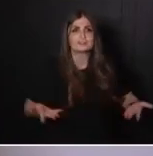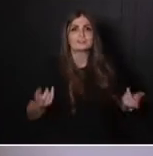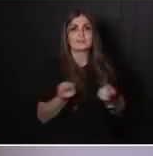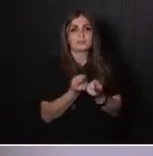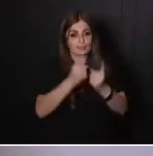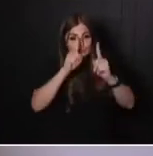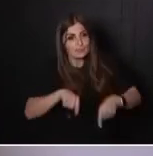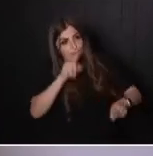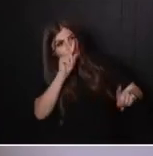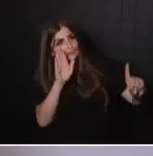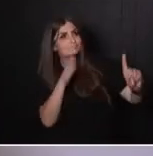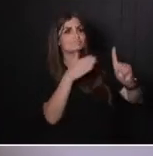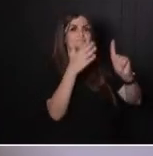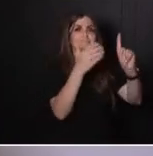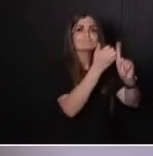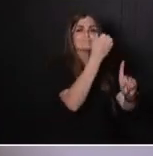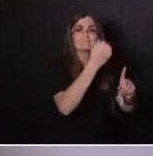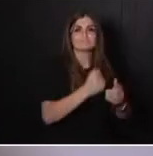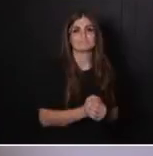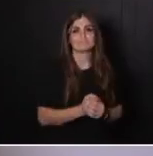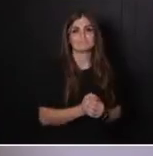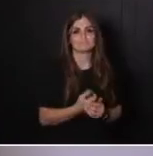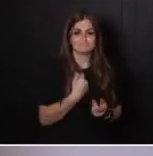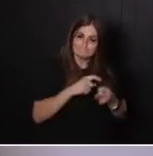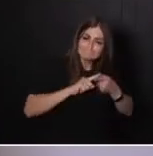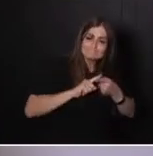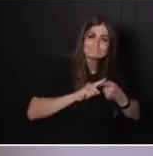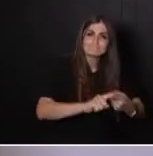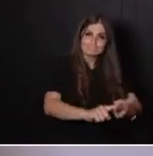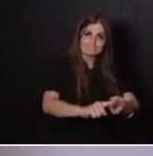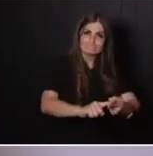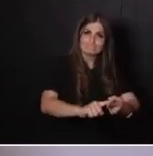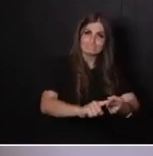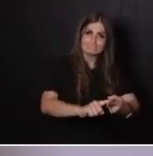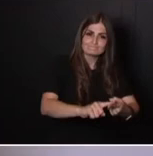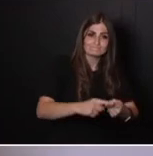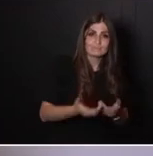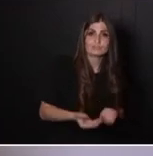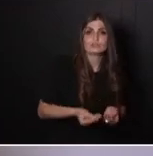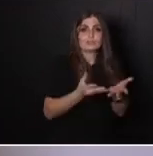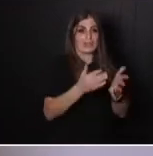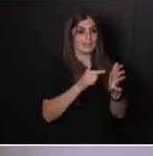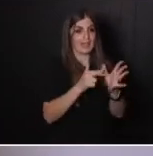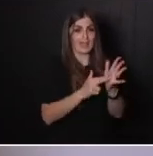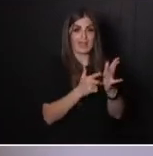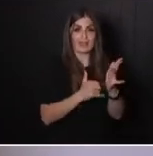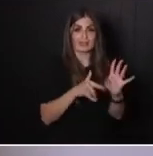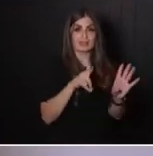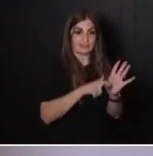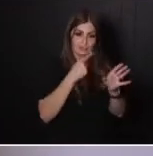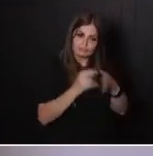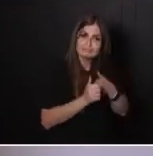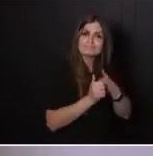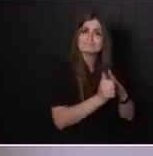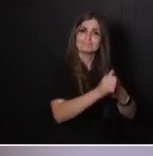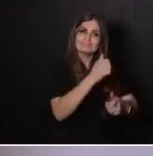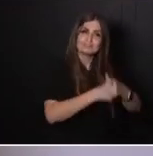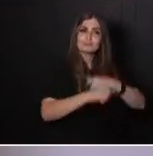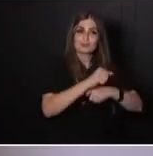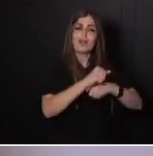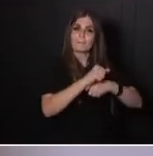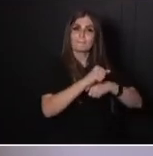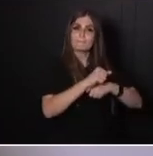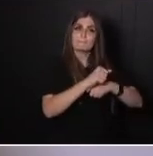these things. Let's maintain the momentum that will take Anthony Albanese to the lodge so he can turn that